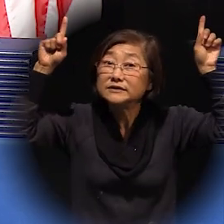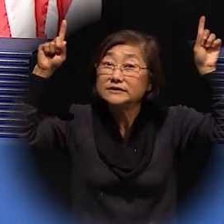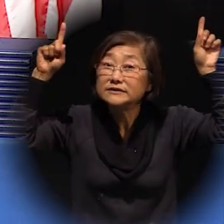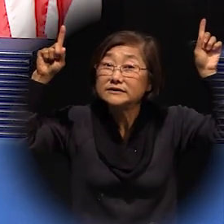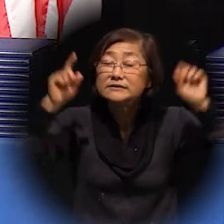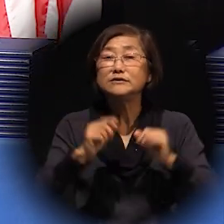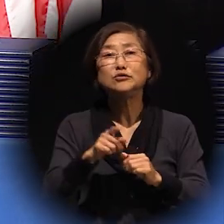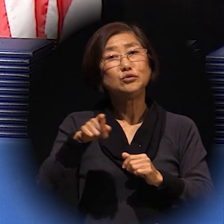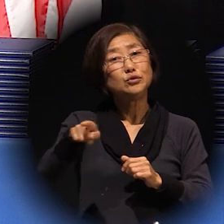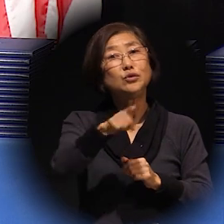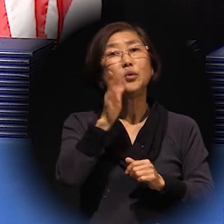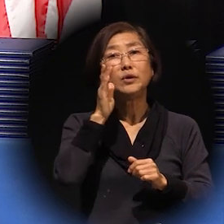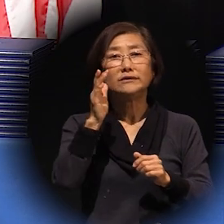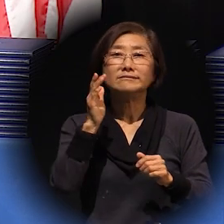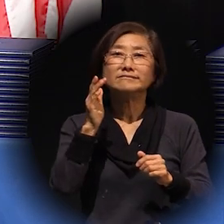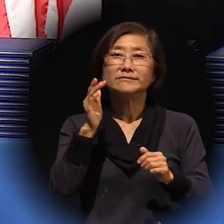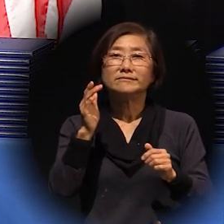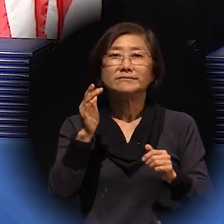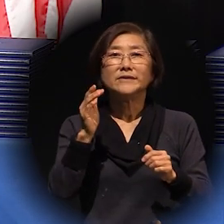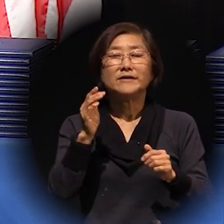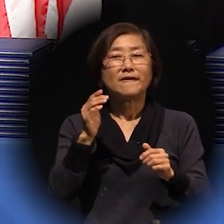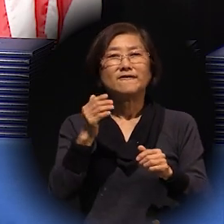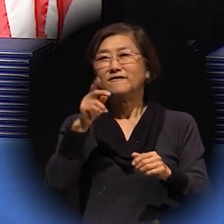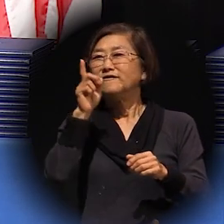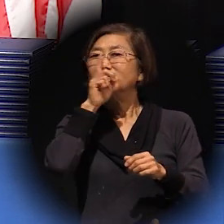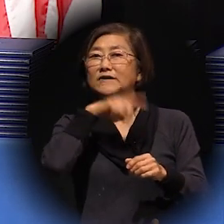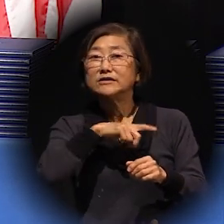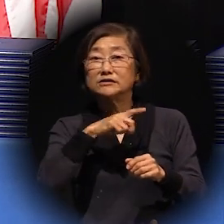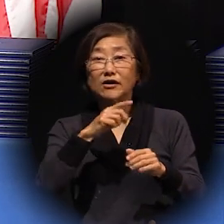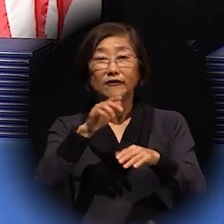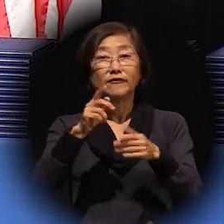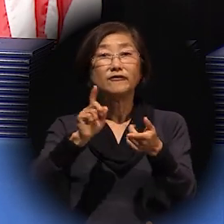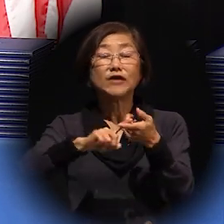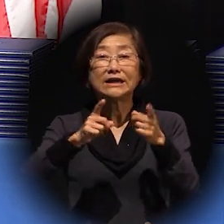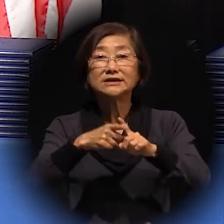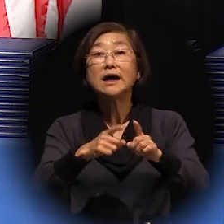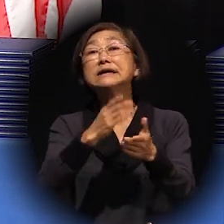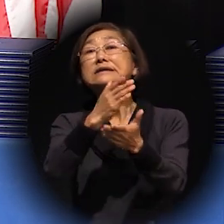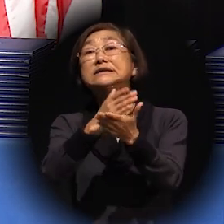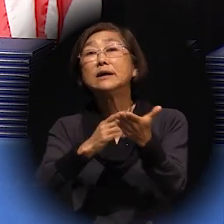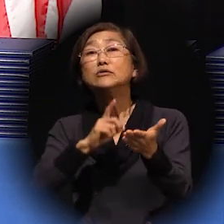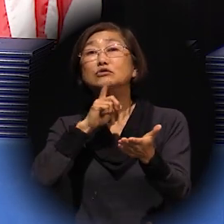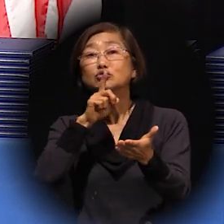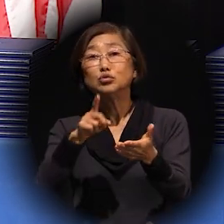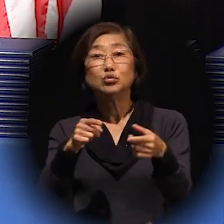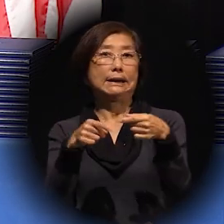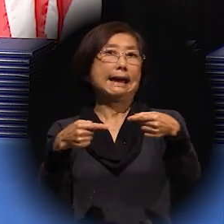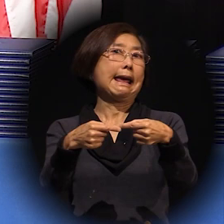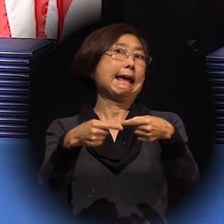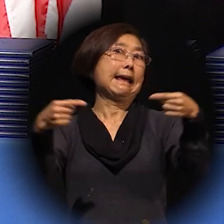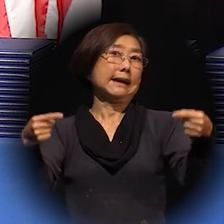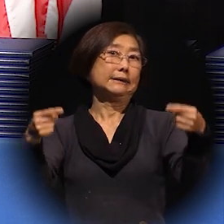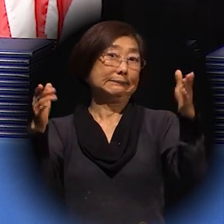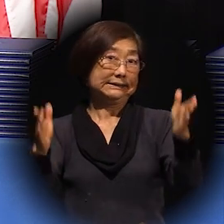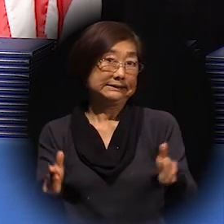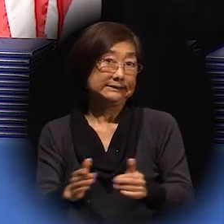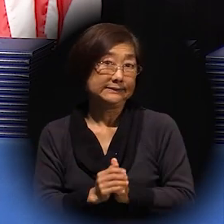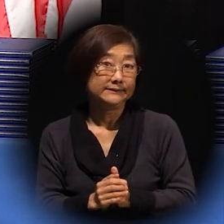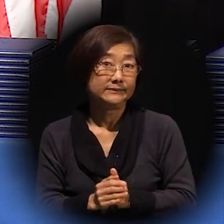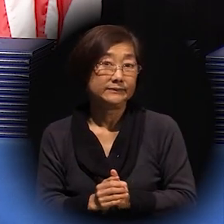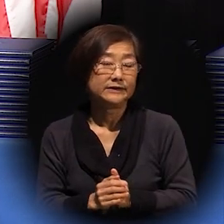successful, you will win false friends and some true enemies.